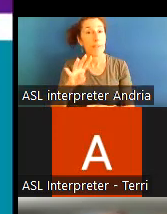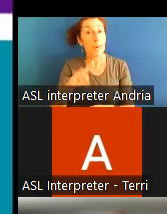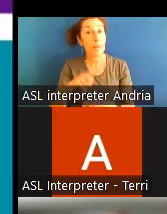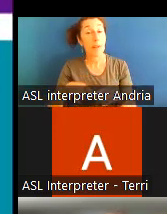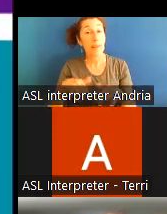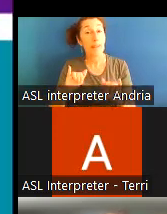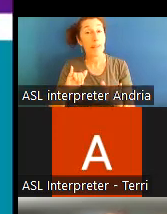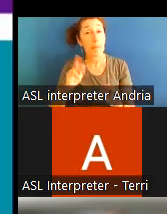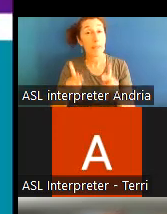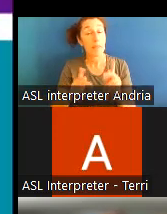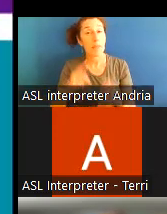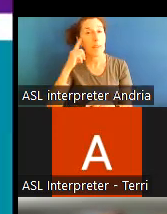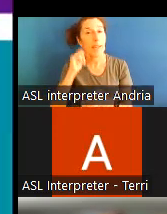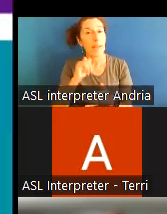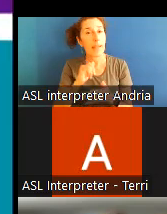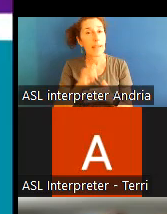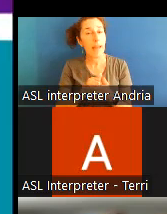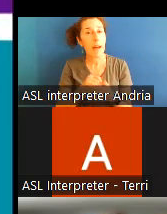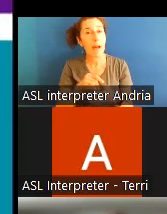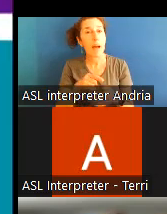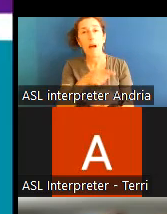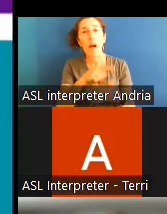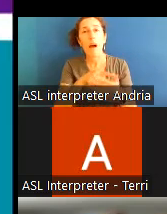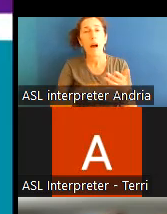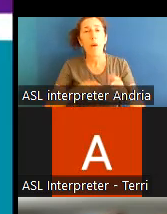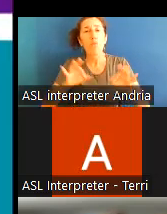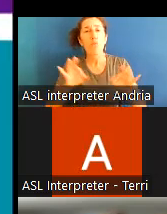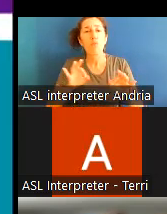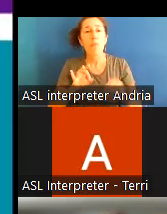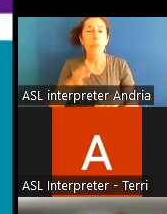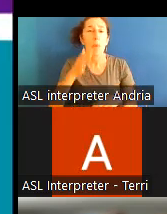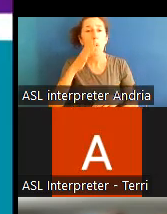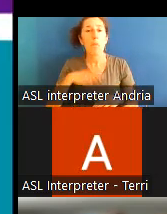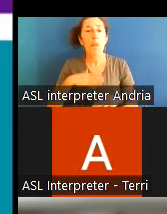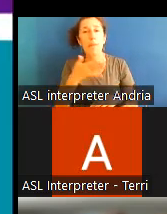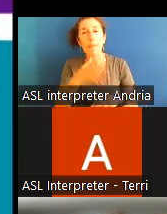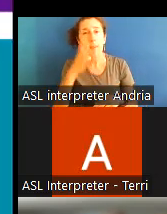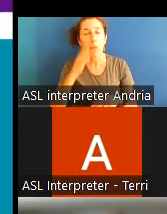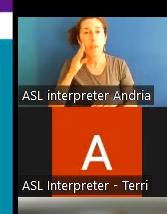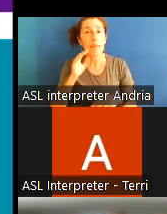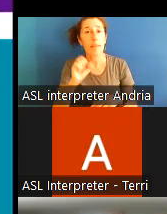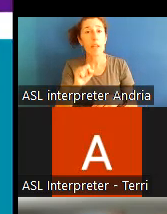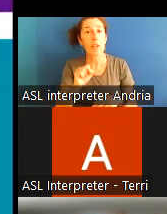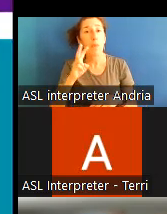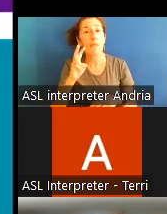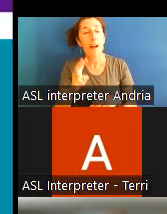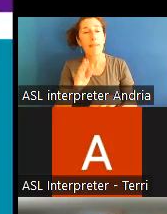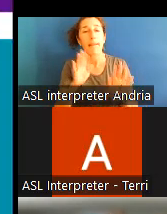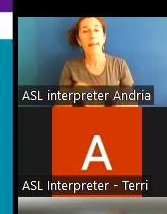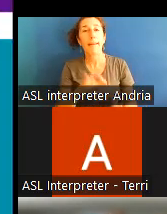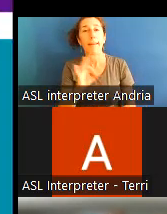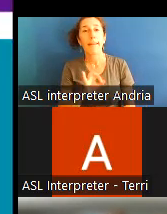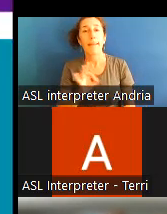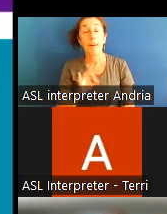thing. Normalizing intimate partner sexual violence led to continued and escalated violence for some women since their